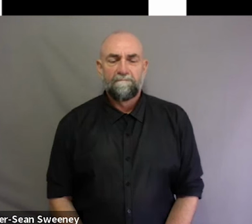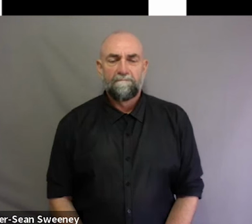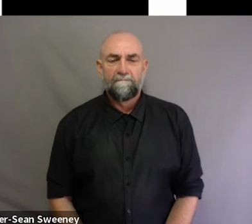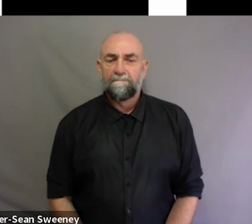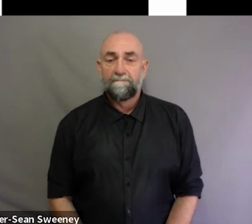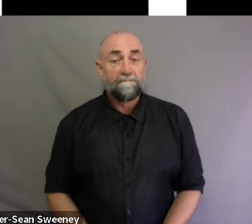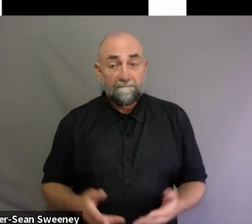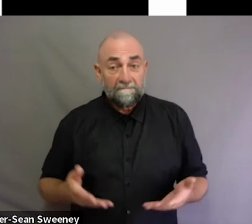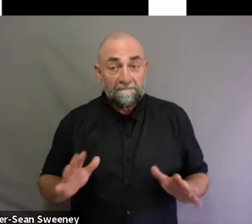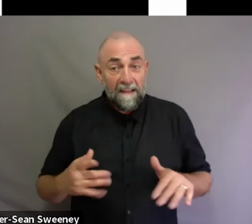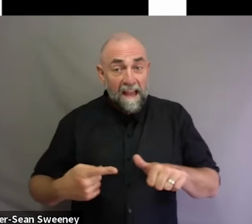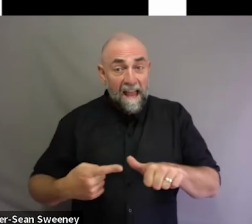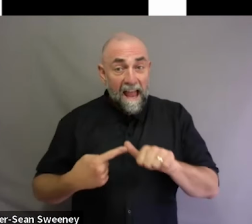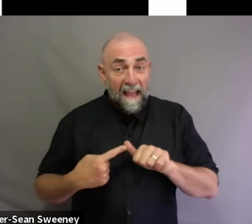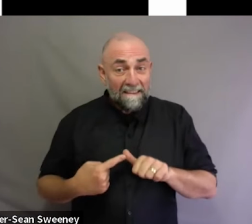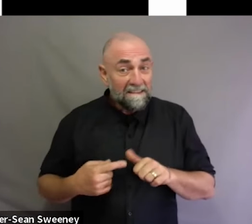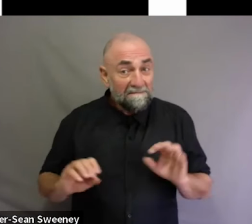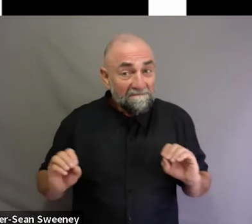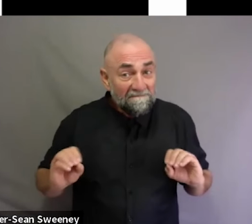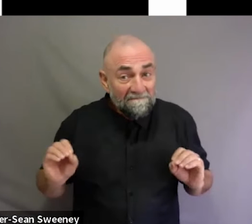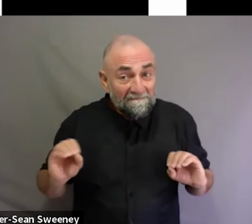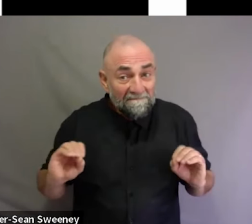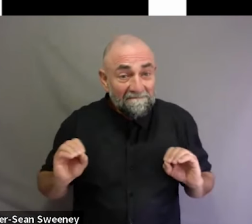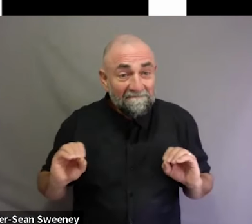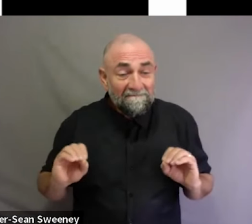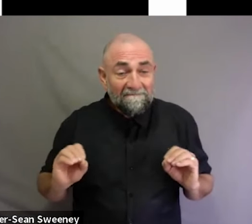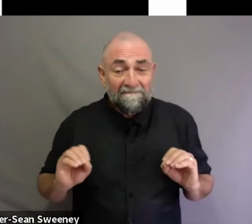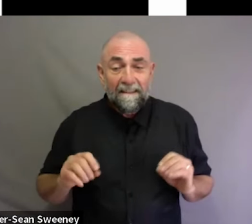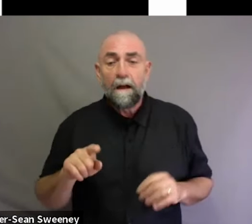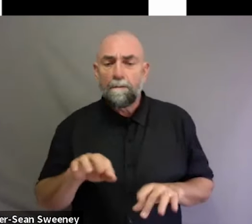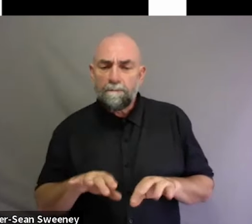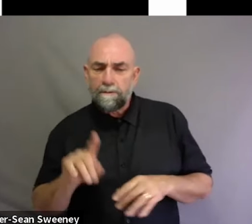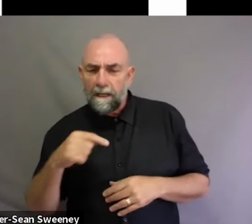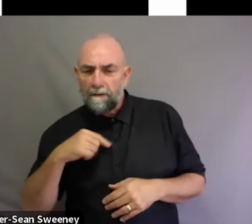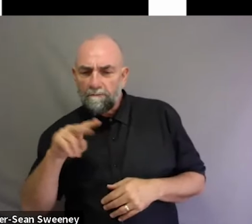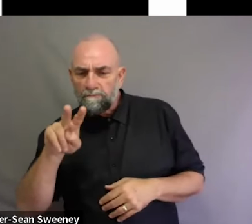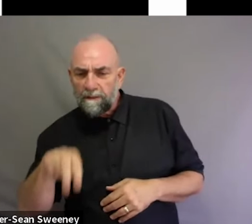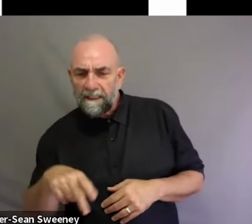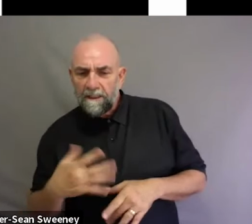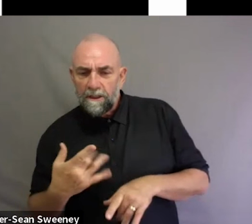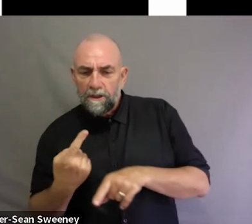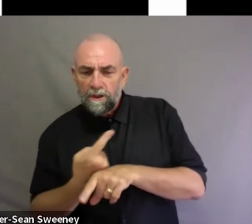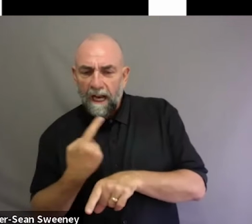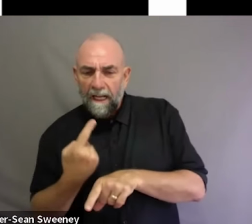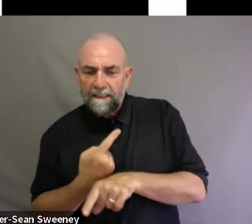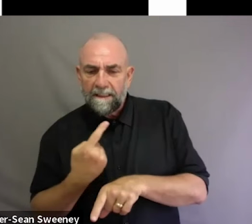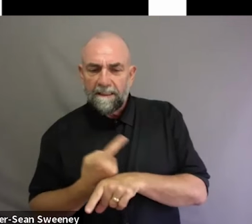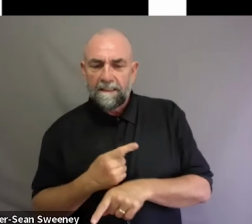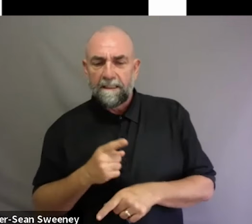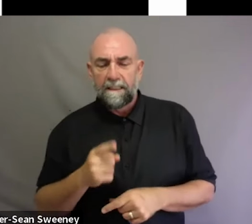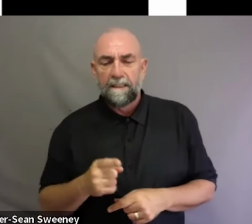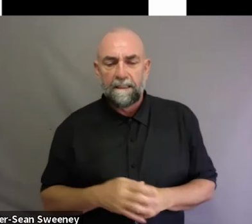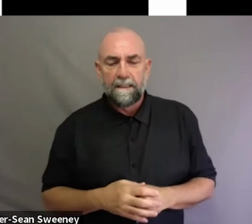No one wants to be brave enough to have a go. Something's popped up in the chat. Let's see what it says. It says,